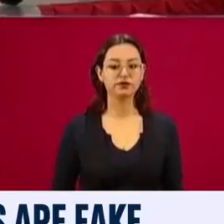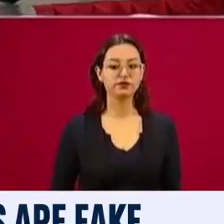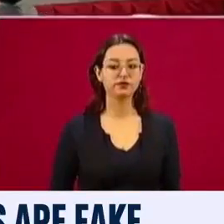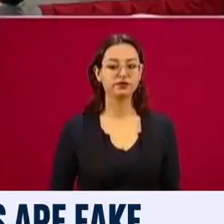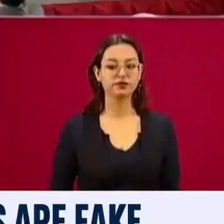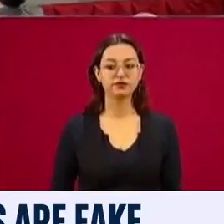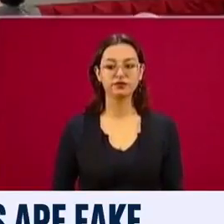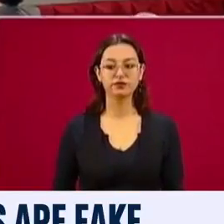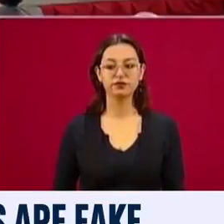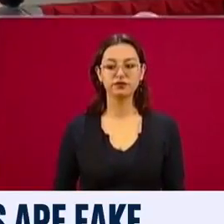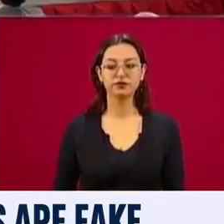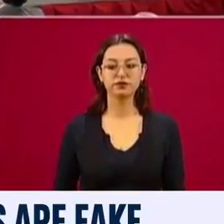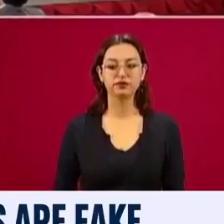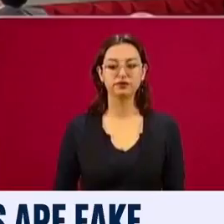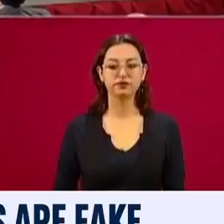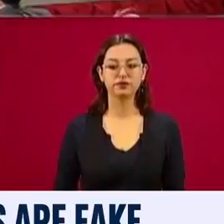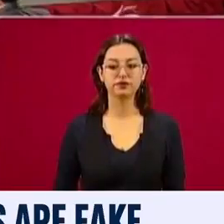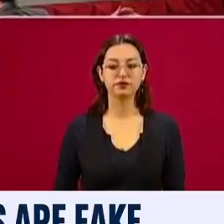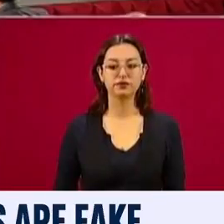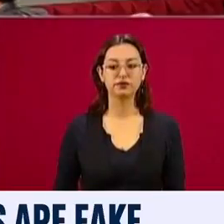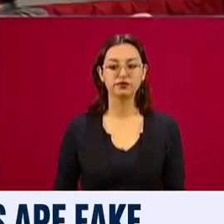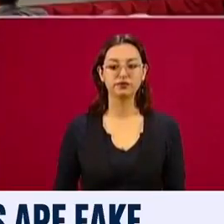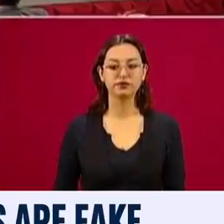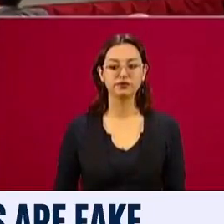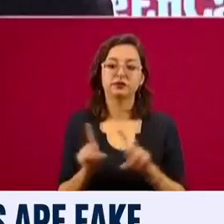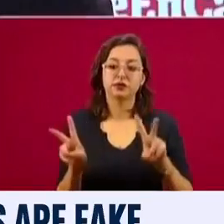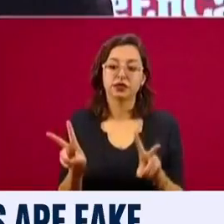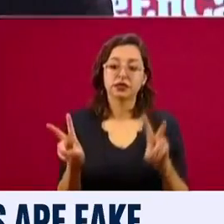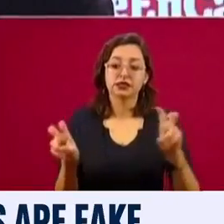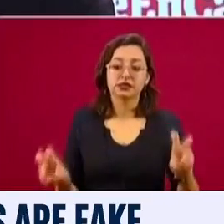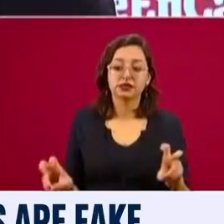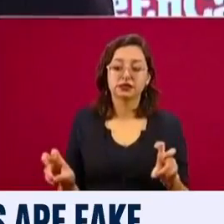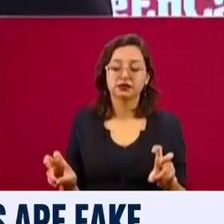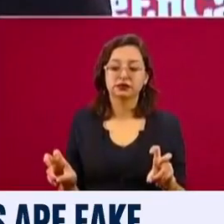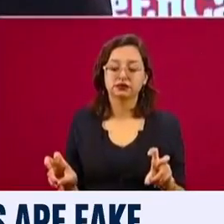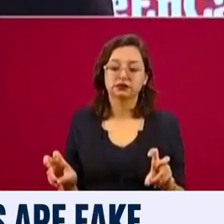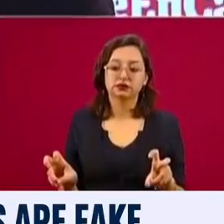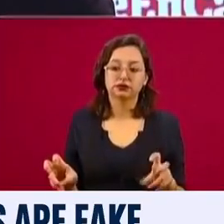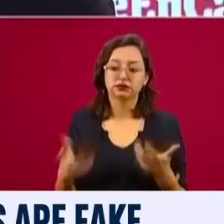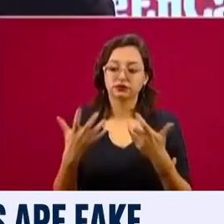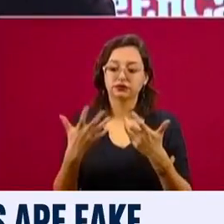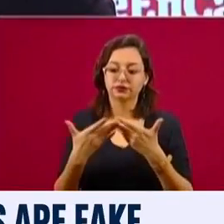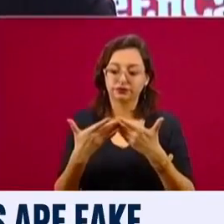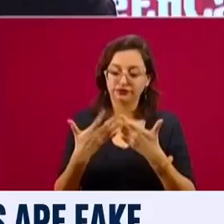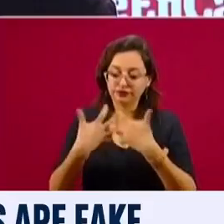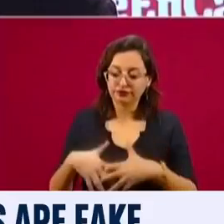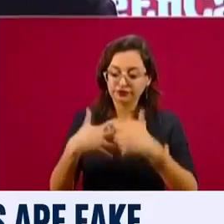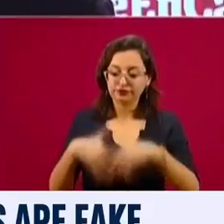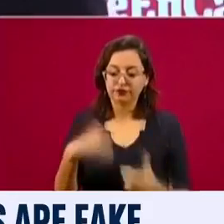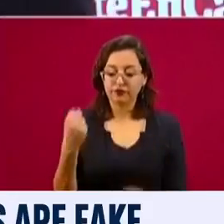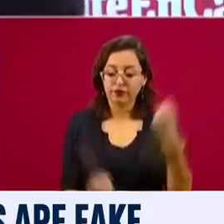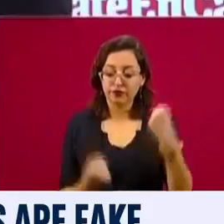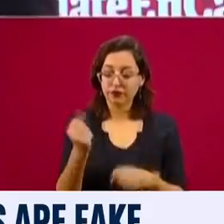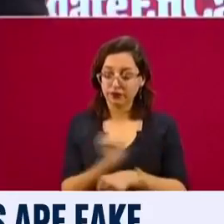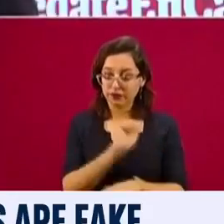because 9 out of 10 reports don't get pursued. And what's at the core of that is the Mexican criminal justice